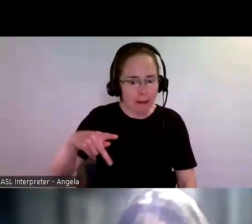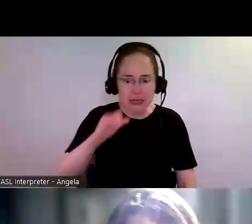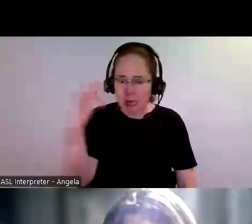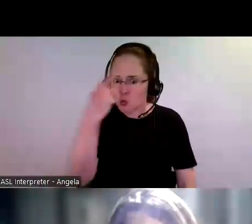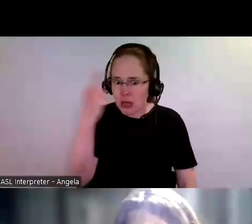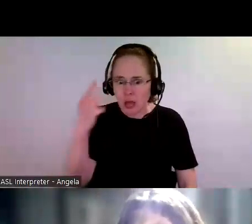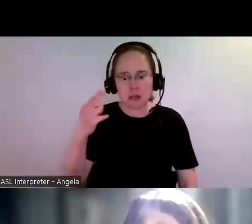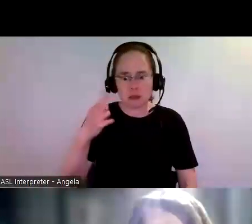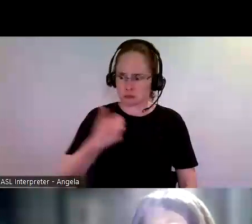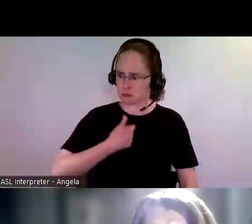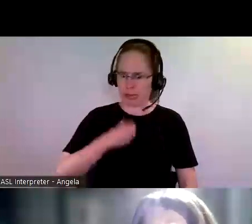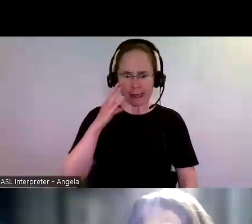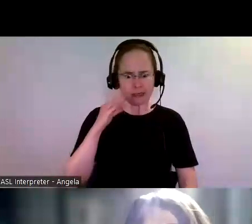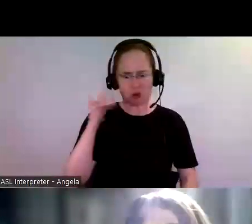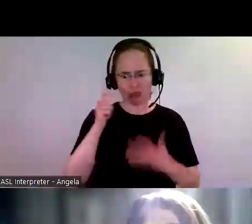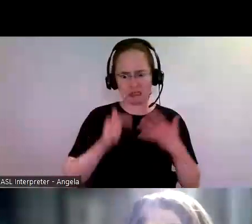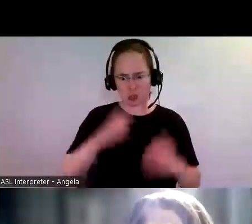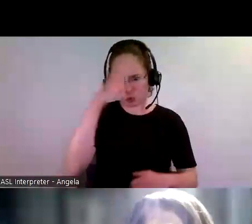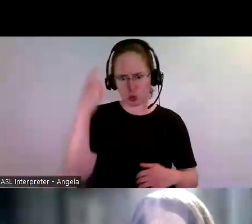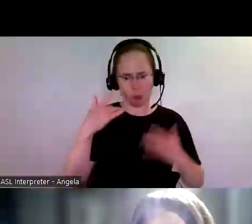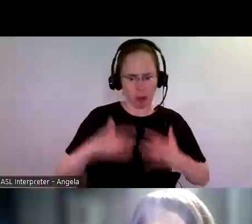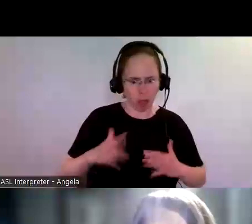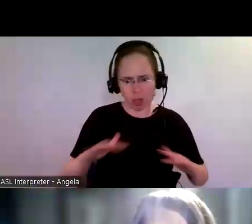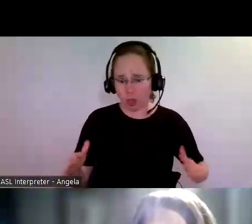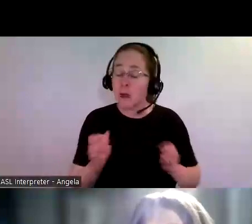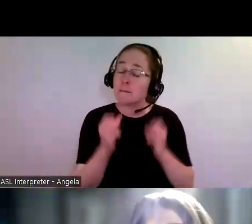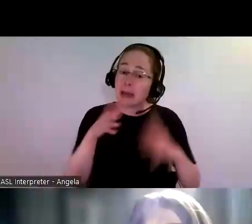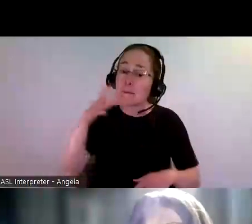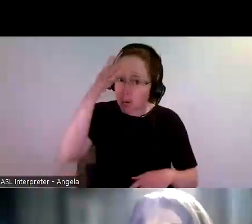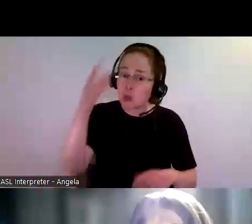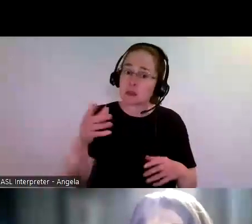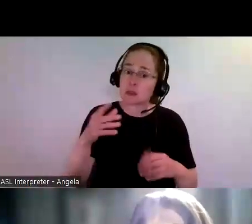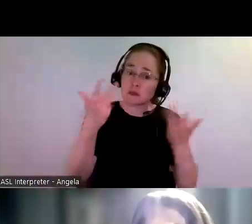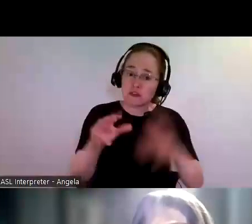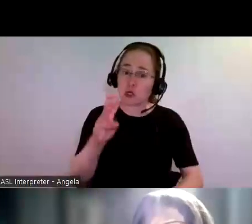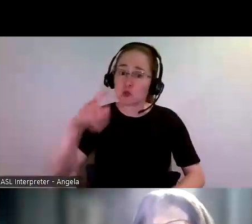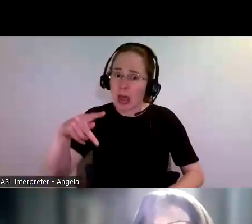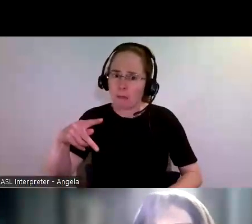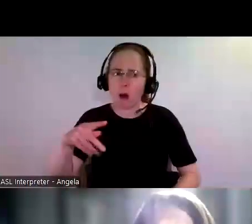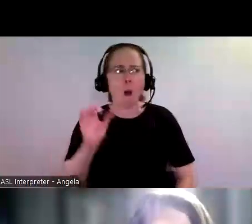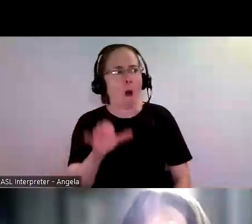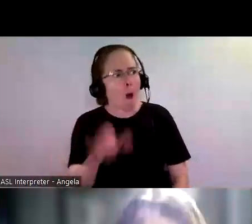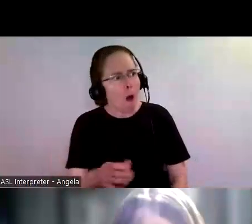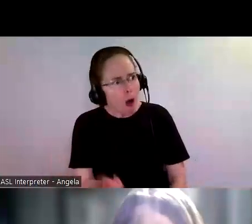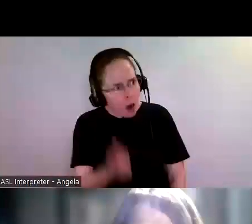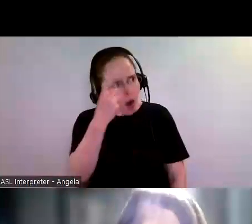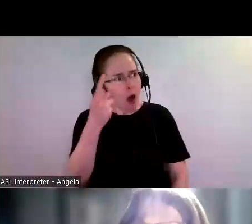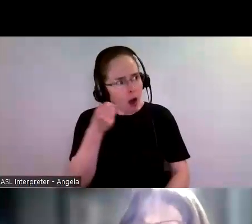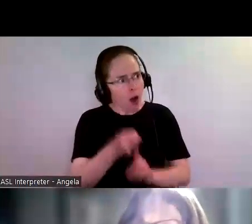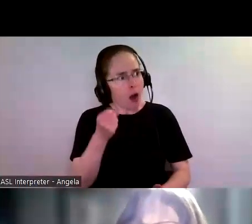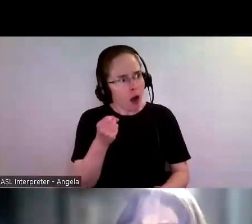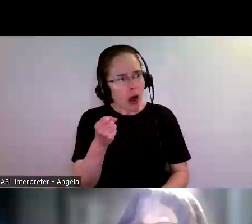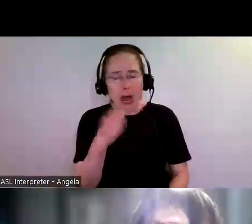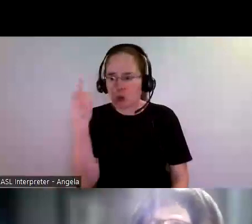going through things themselves. So a lot of parents have done WRAP and come back and said, oh, I had an aha moment.